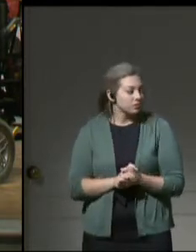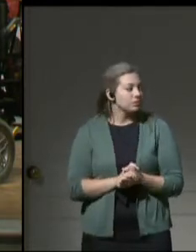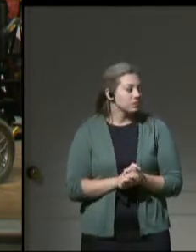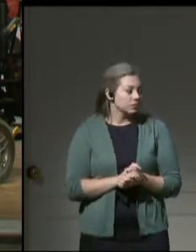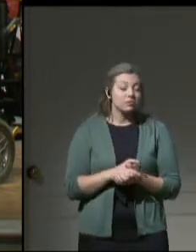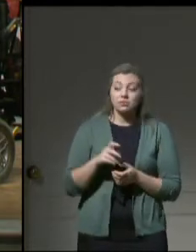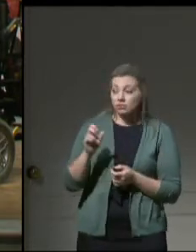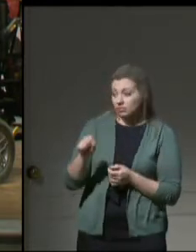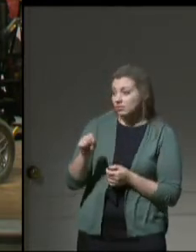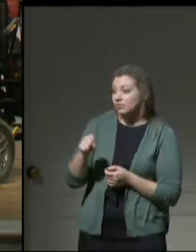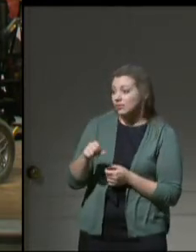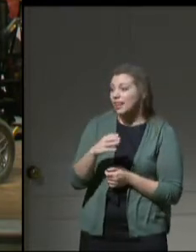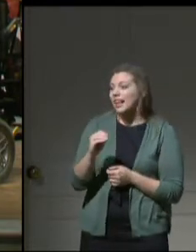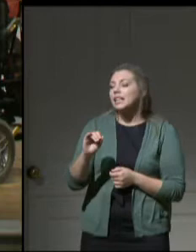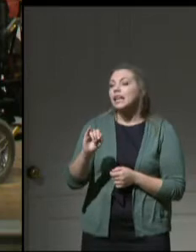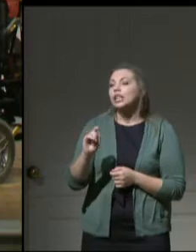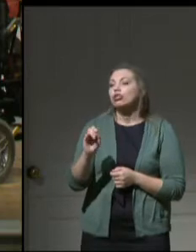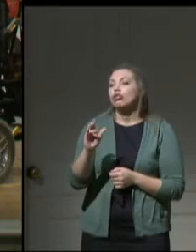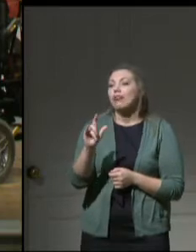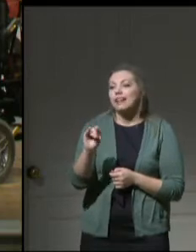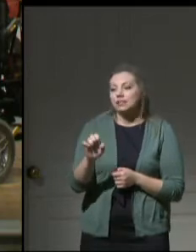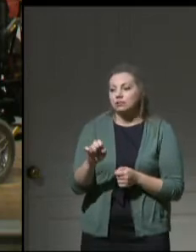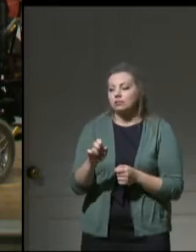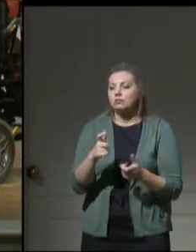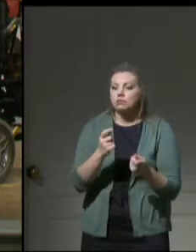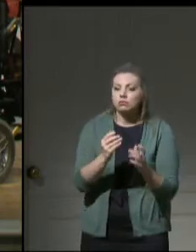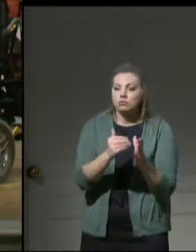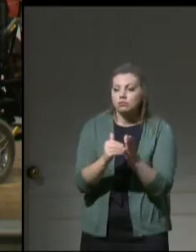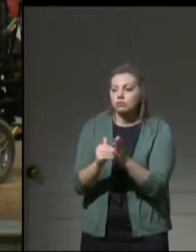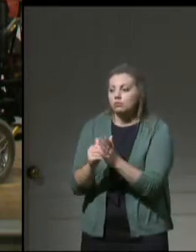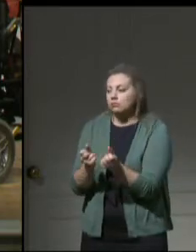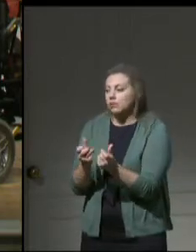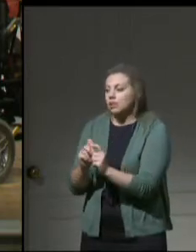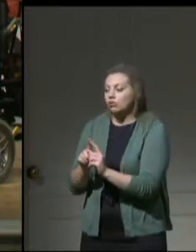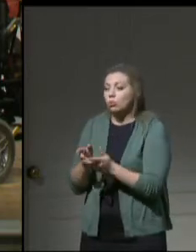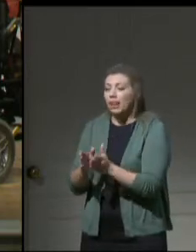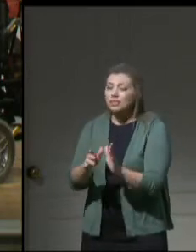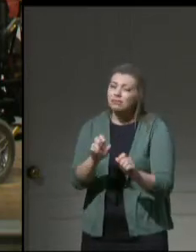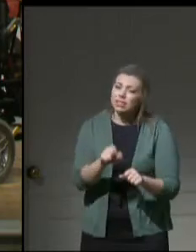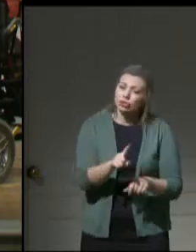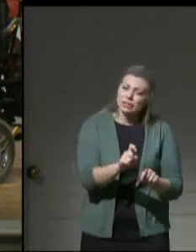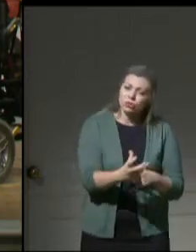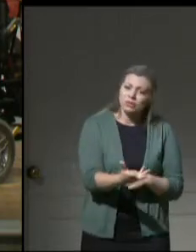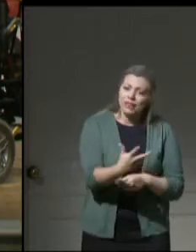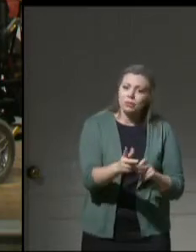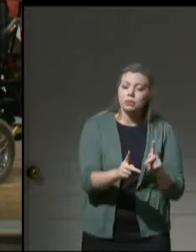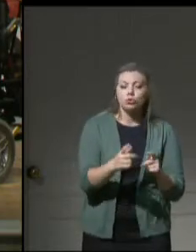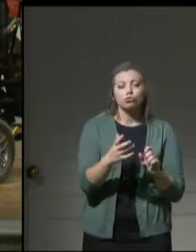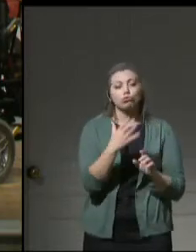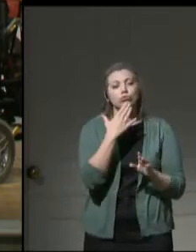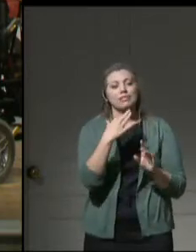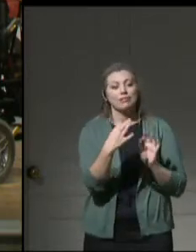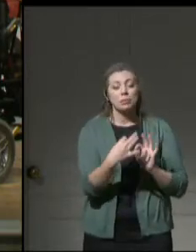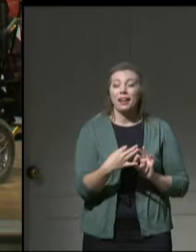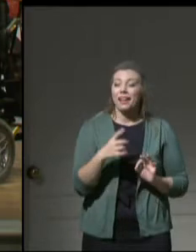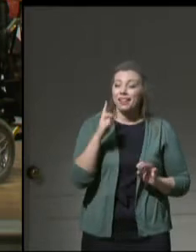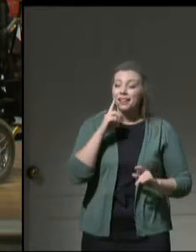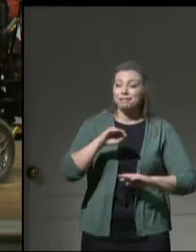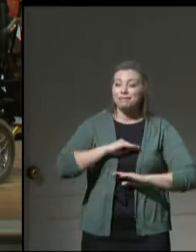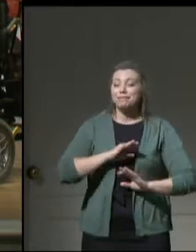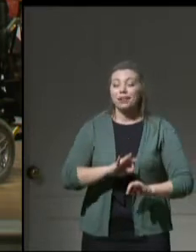and iterate. Iterate, iterate, iterate. Don't just assume that because you've tested with 5 people and you got good feedback, that's